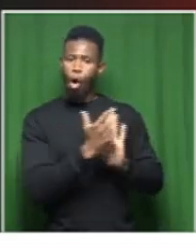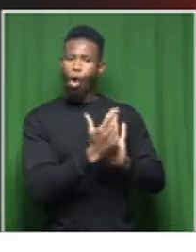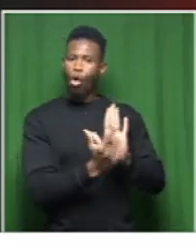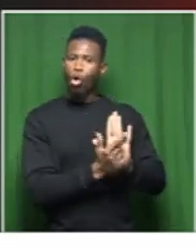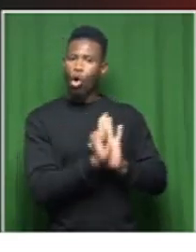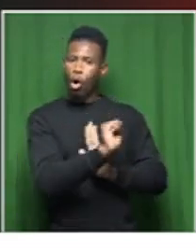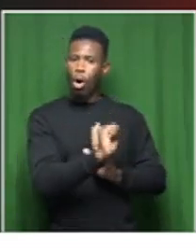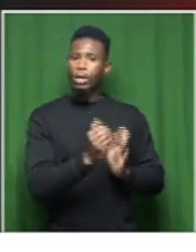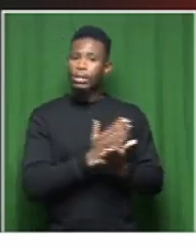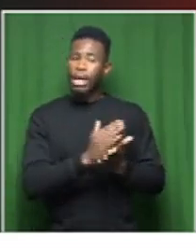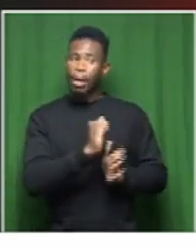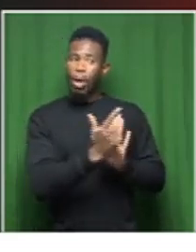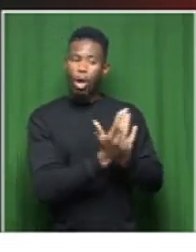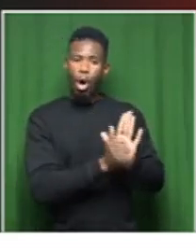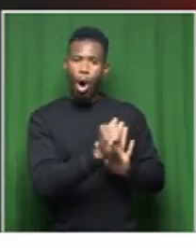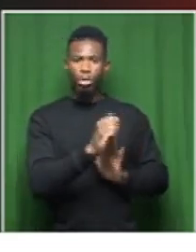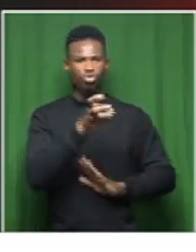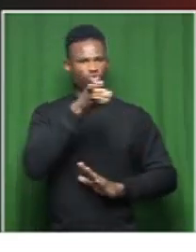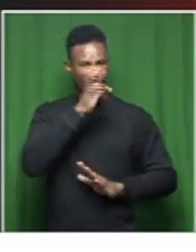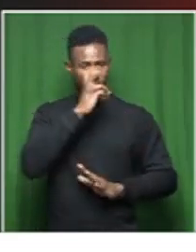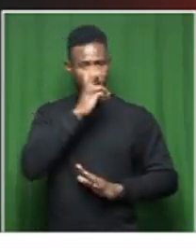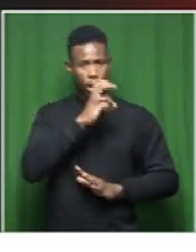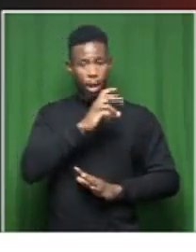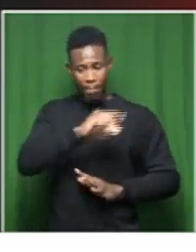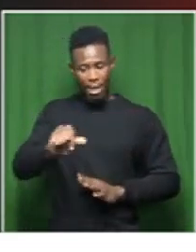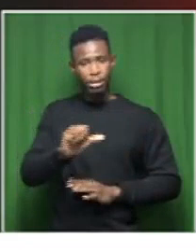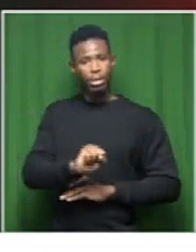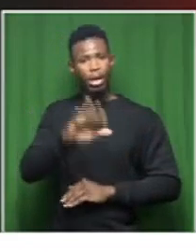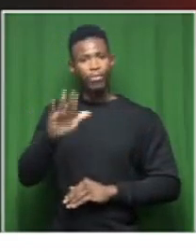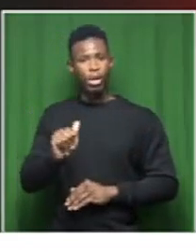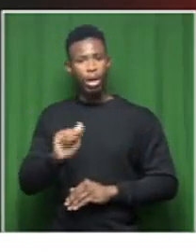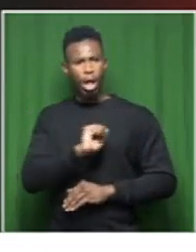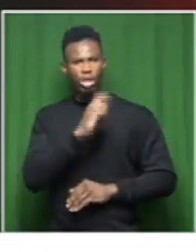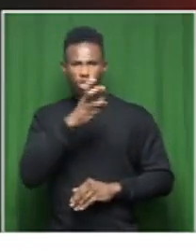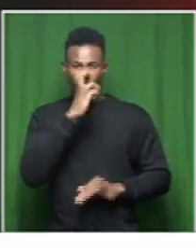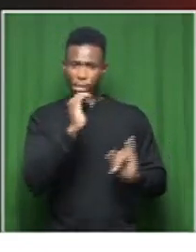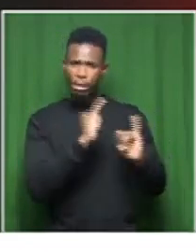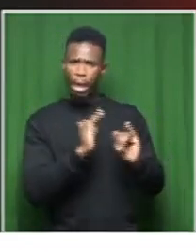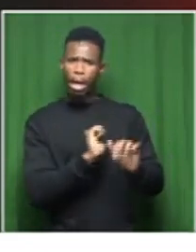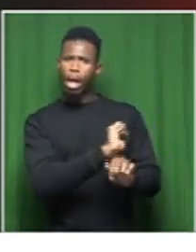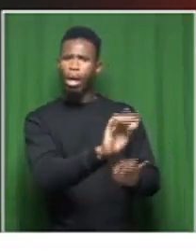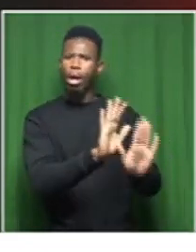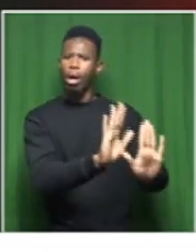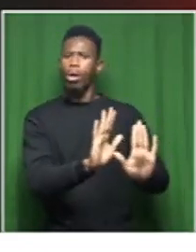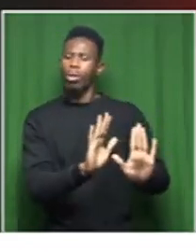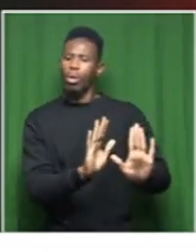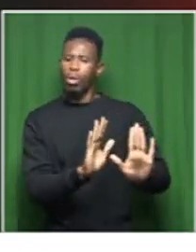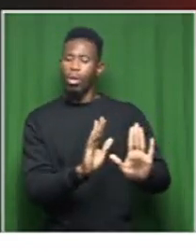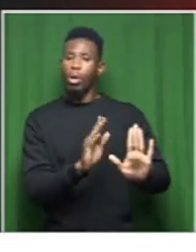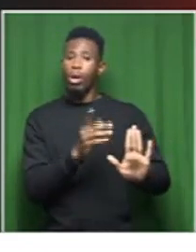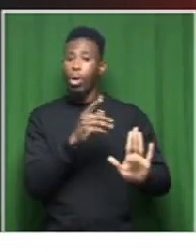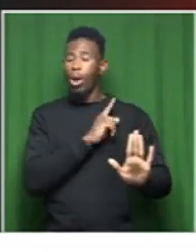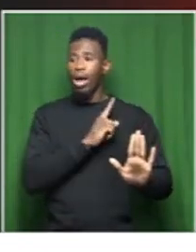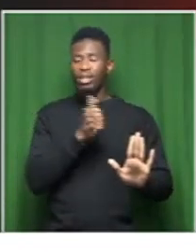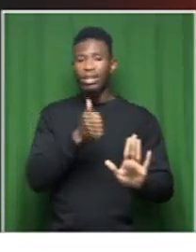are even tougher than immigration laws in South Africa, for your information. As mentioned by the head of the